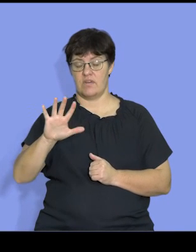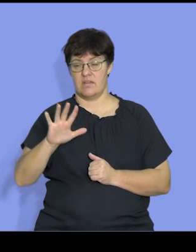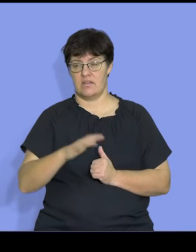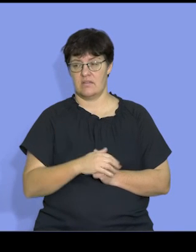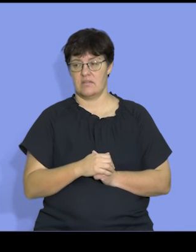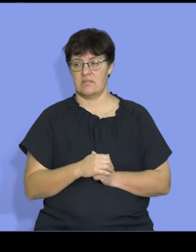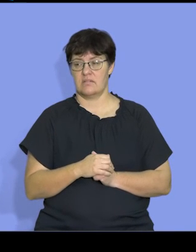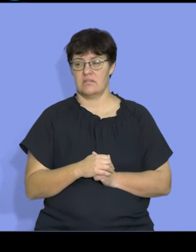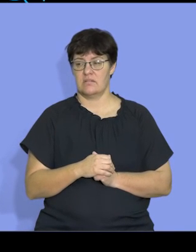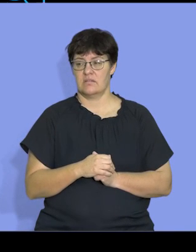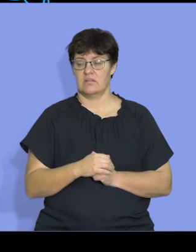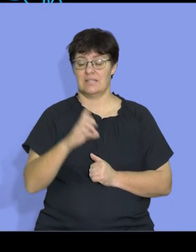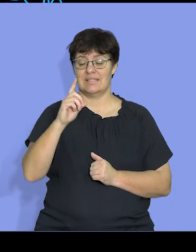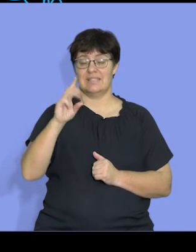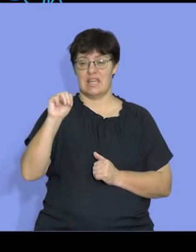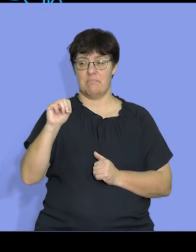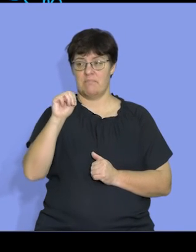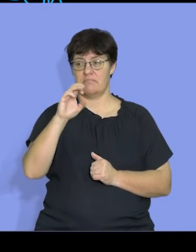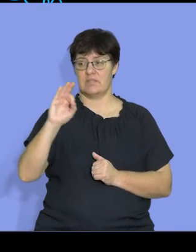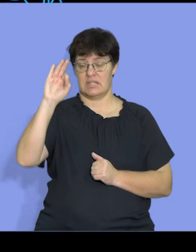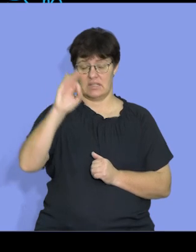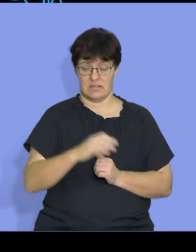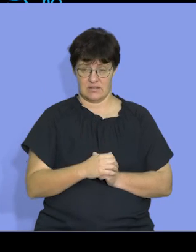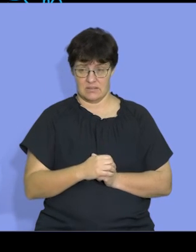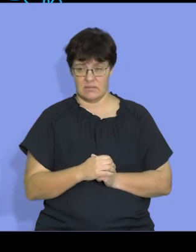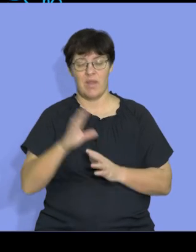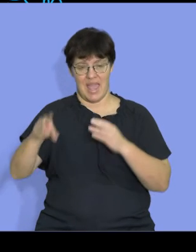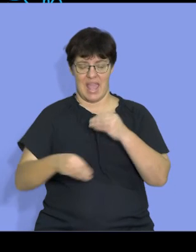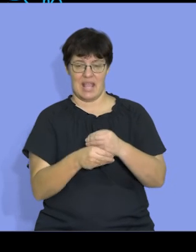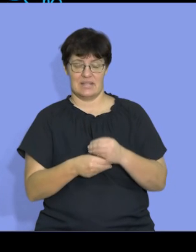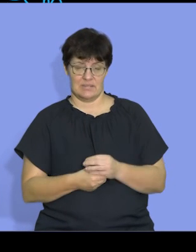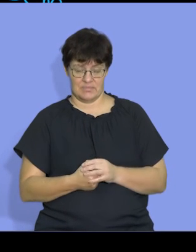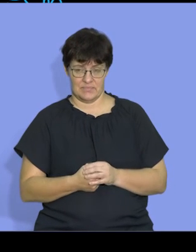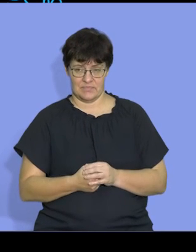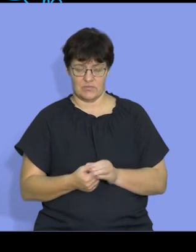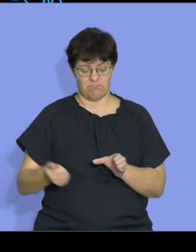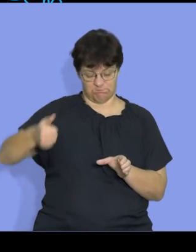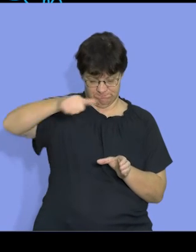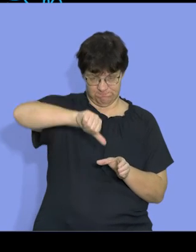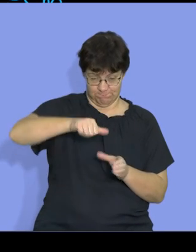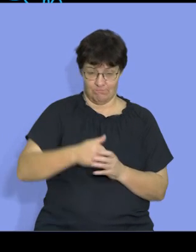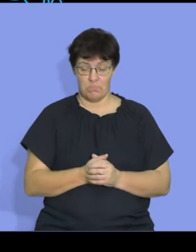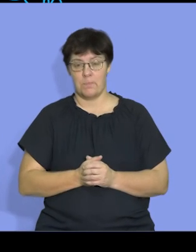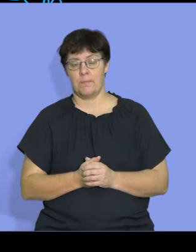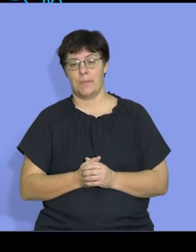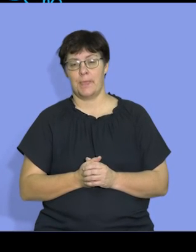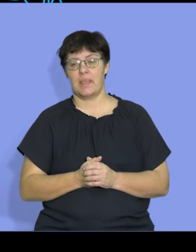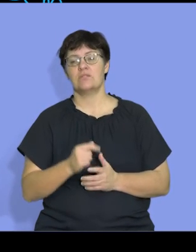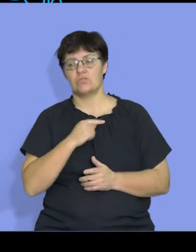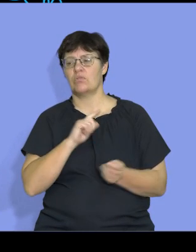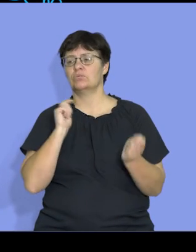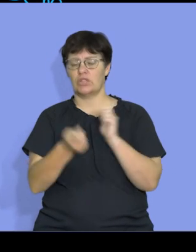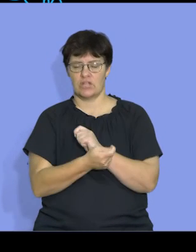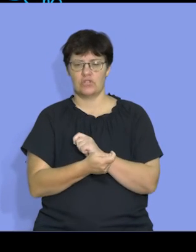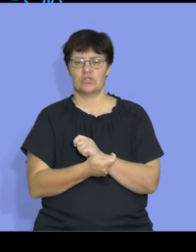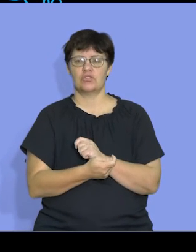0.645 cubic decimeters of water was added. So you can change that to cubic centimeters,